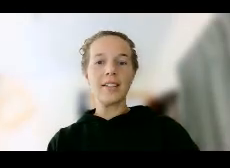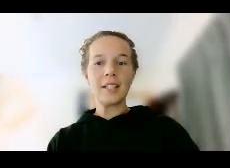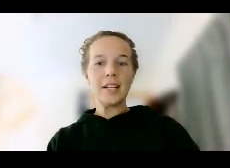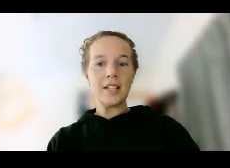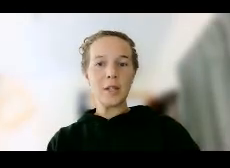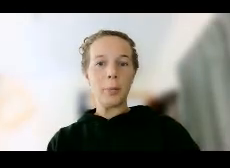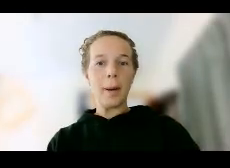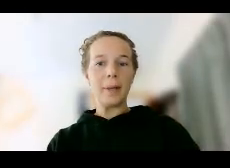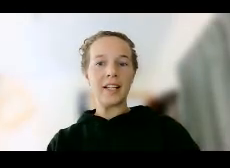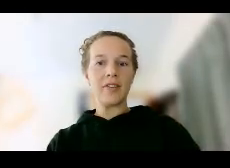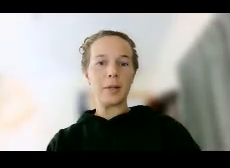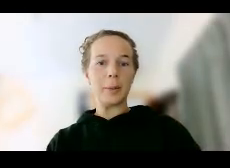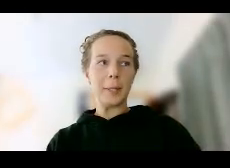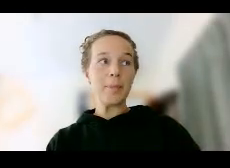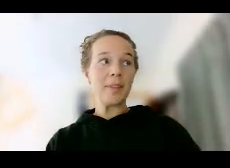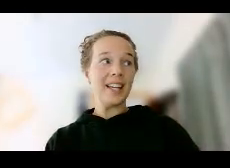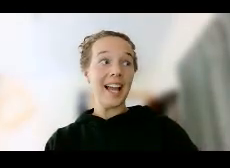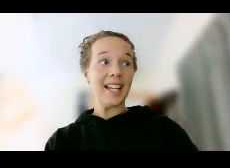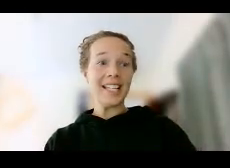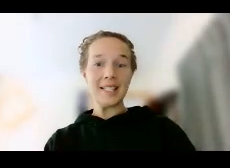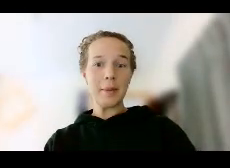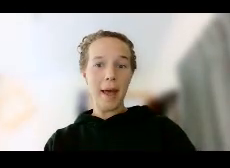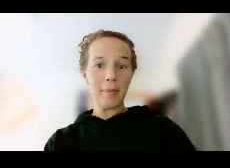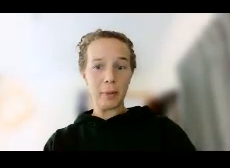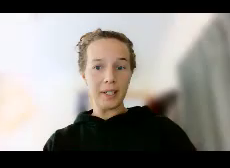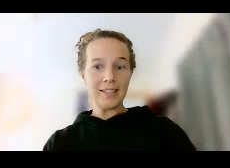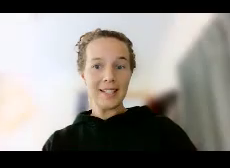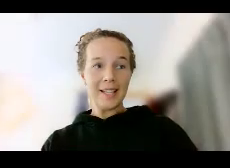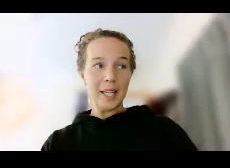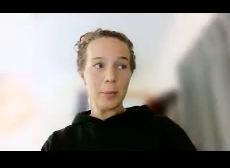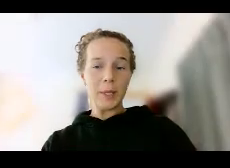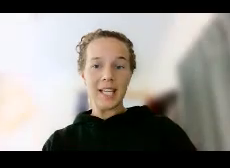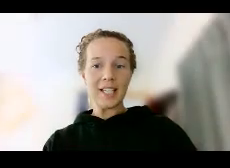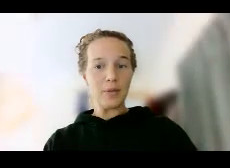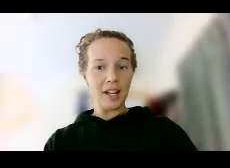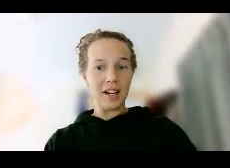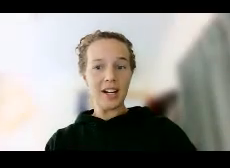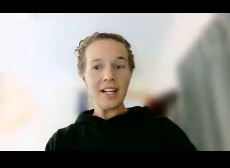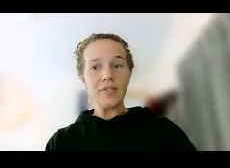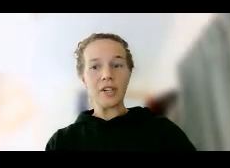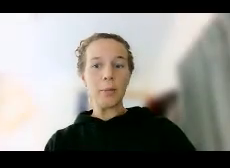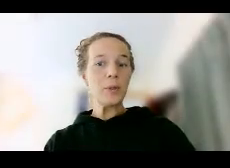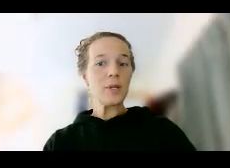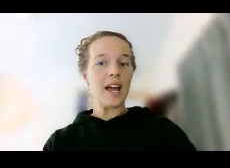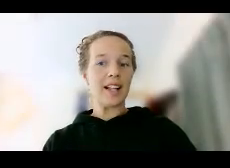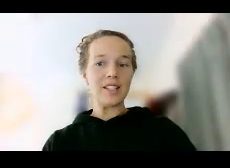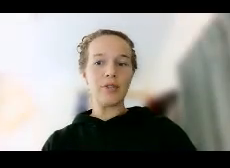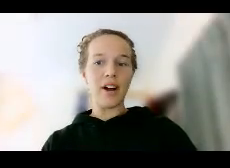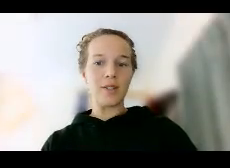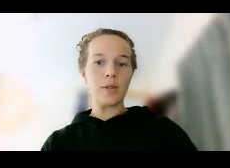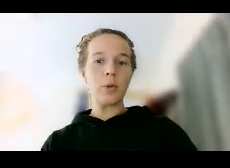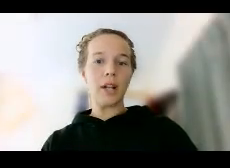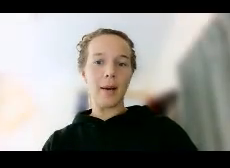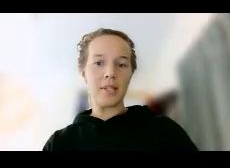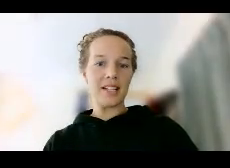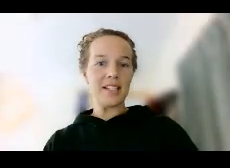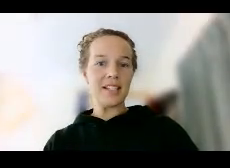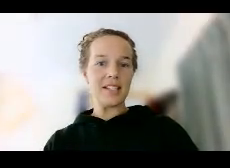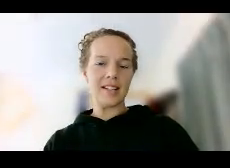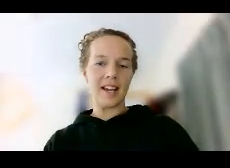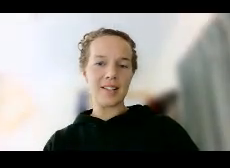good point. It's all publicly available. Yeah, and here's the map we built. It predicts where we are the most likely to find